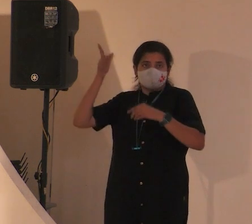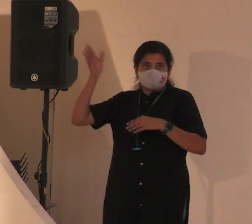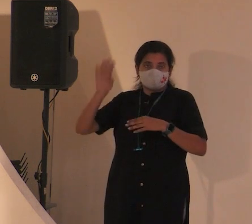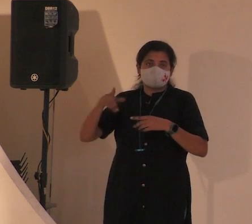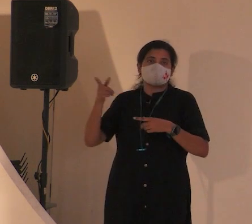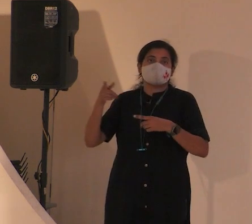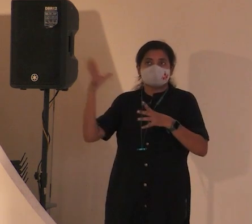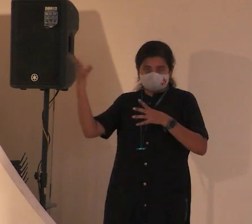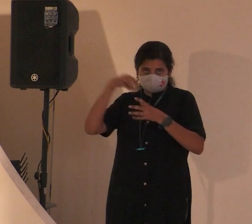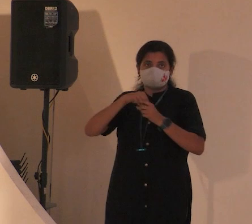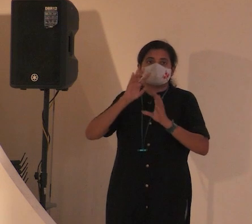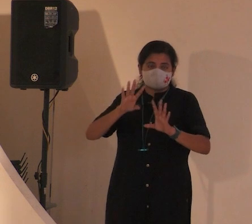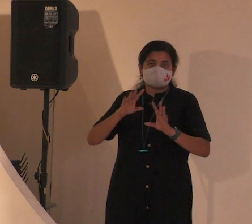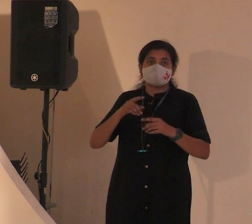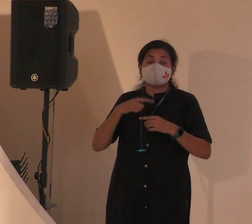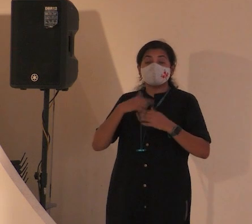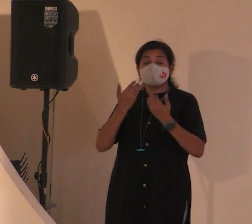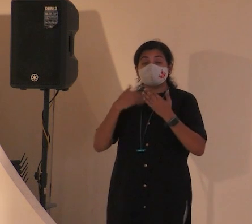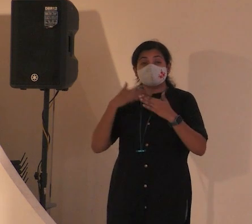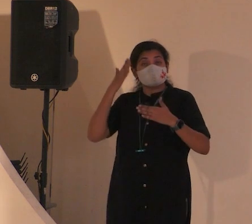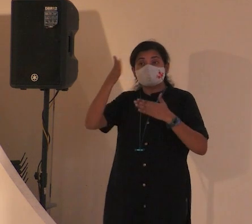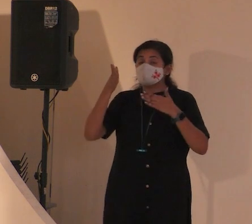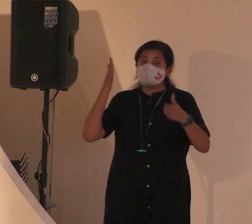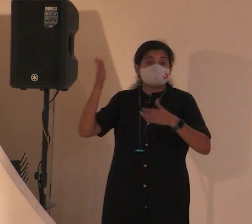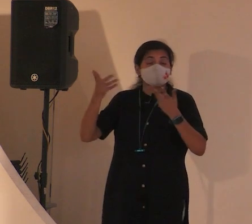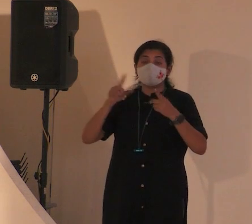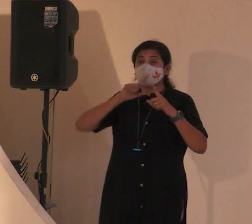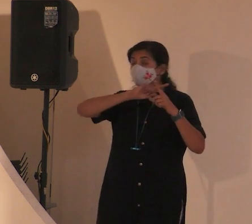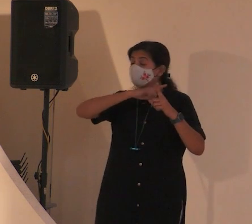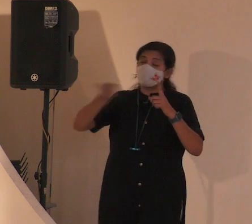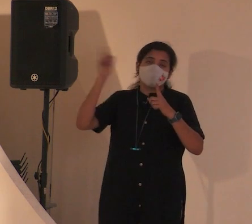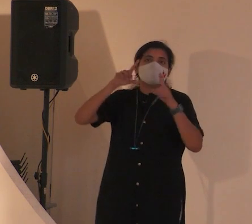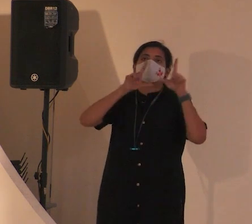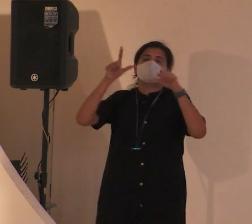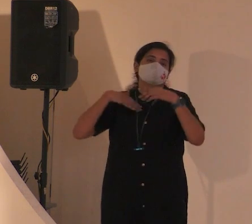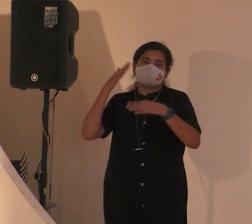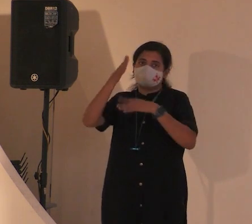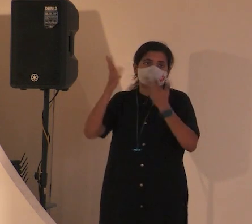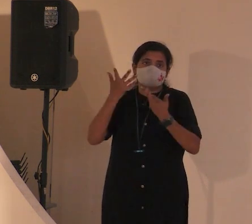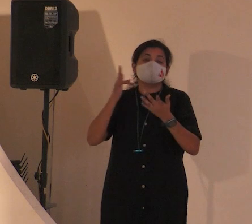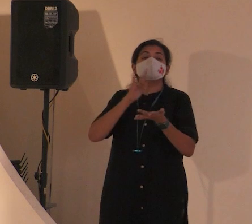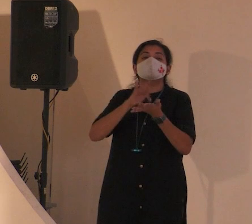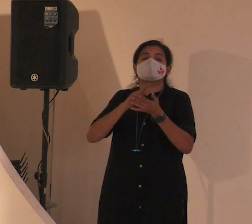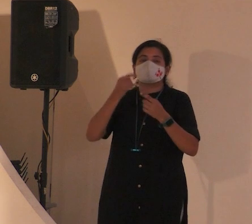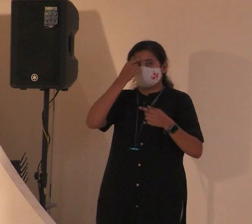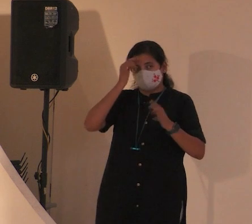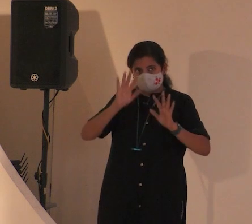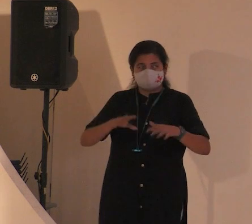made a part of this. But we are not able to put it all out in the museum because of the space constraint that we